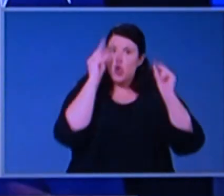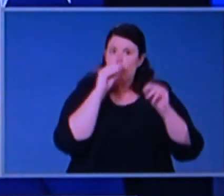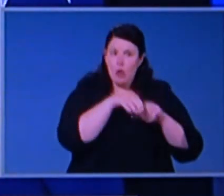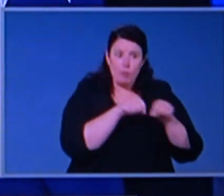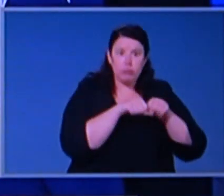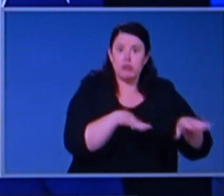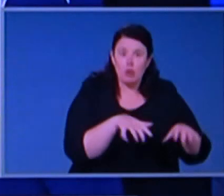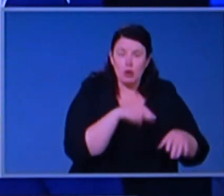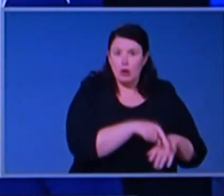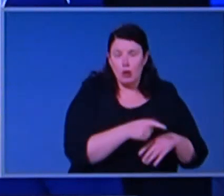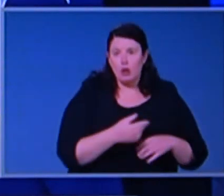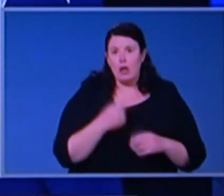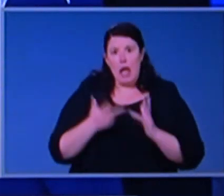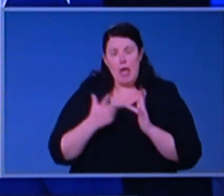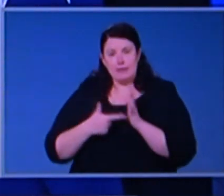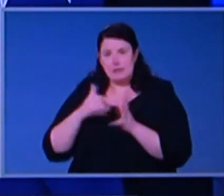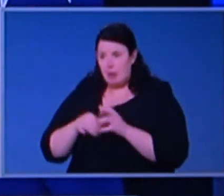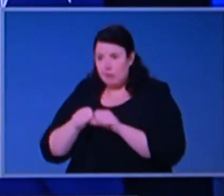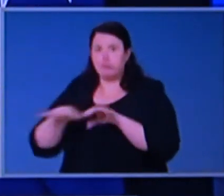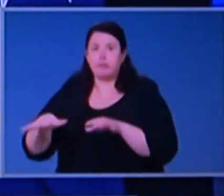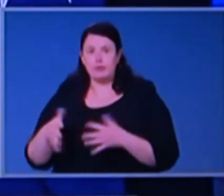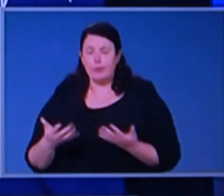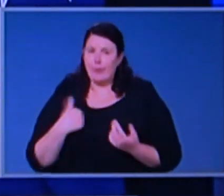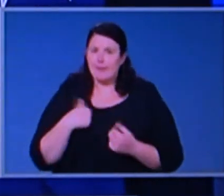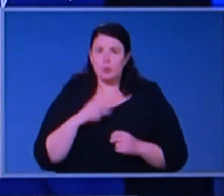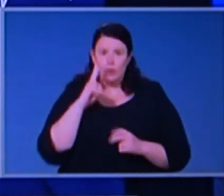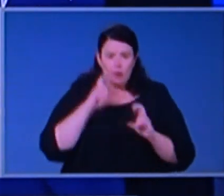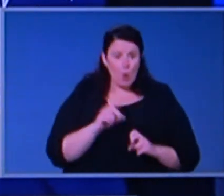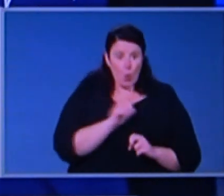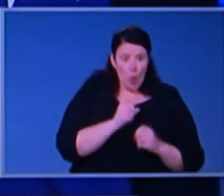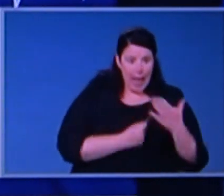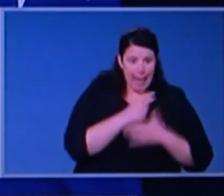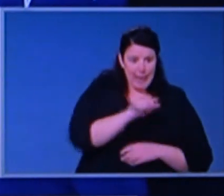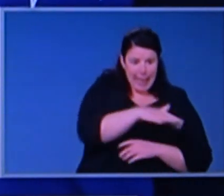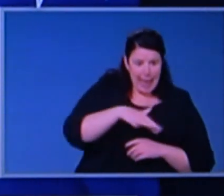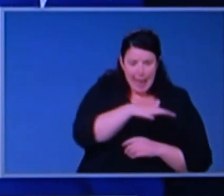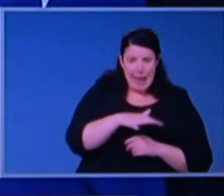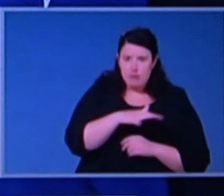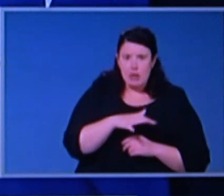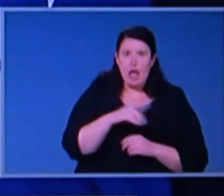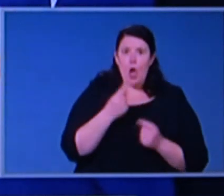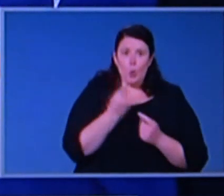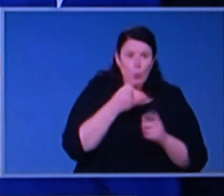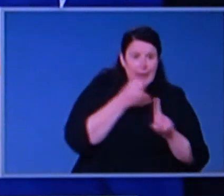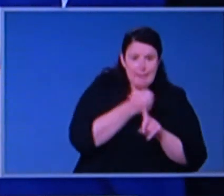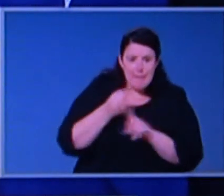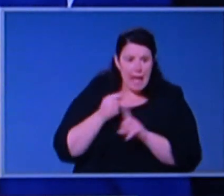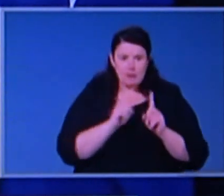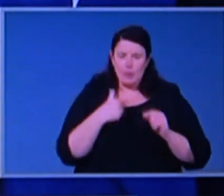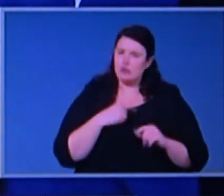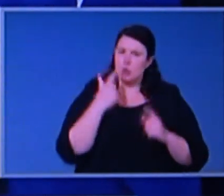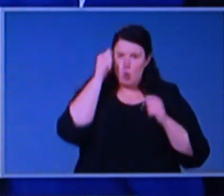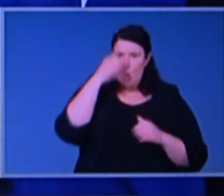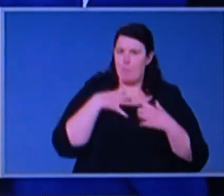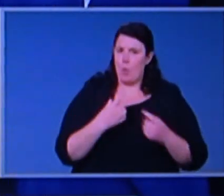going to depend on, I think, what is occurring and where it's occurring, and even the physical geography of these sorts of places. I mean, some places